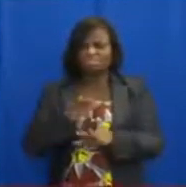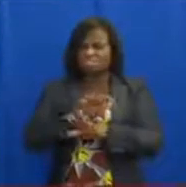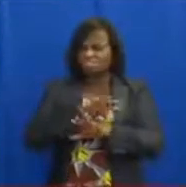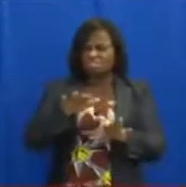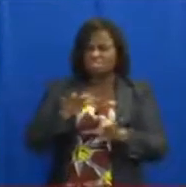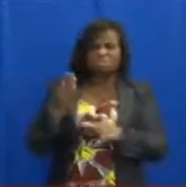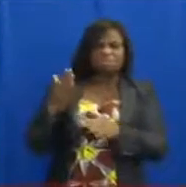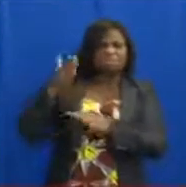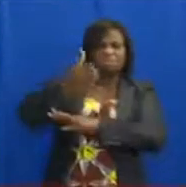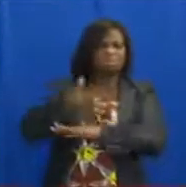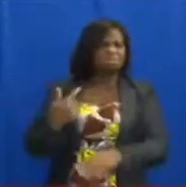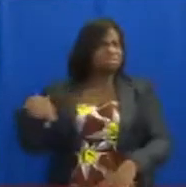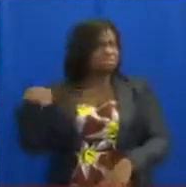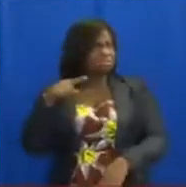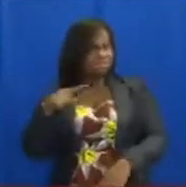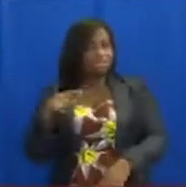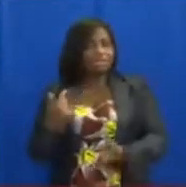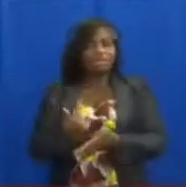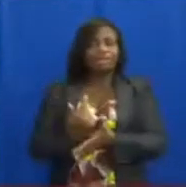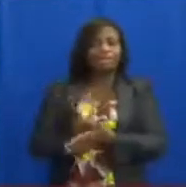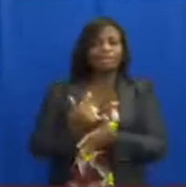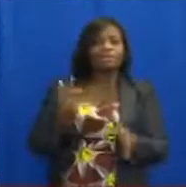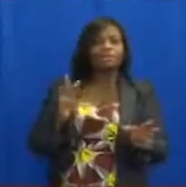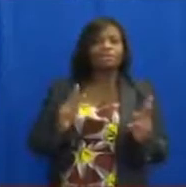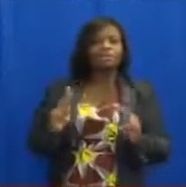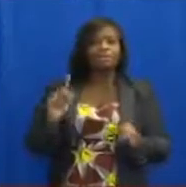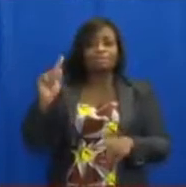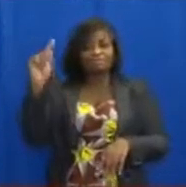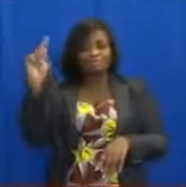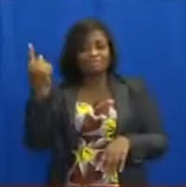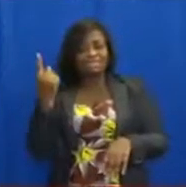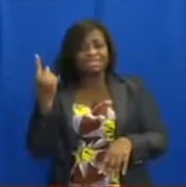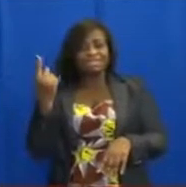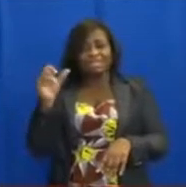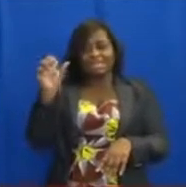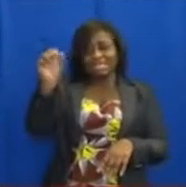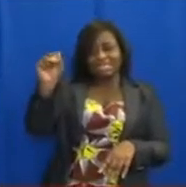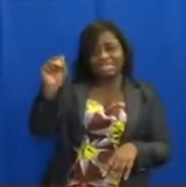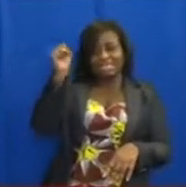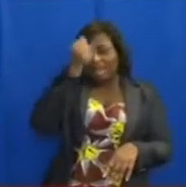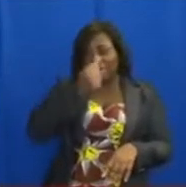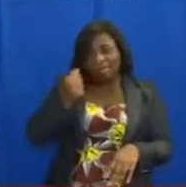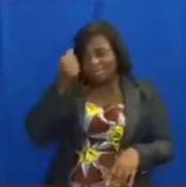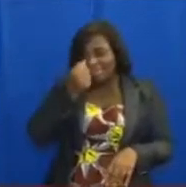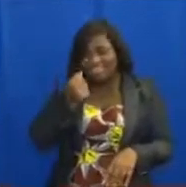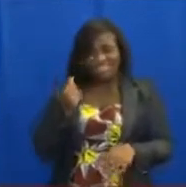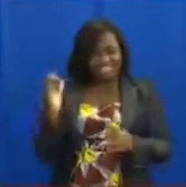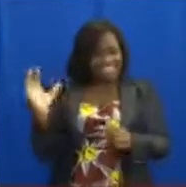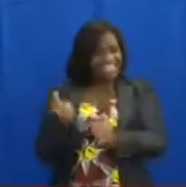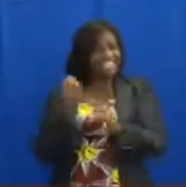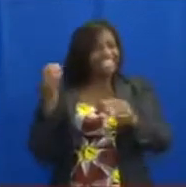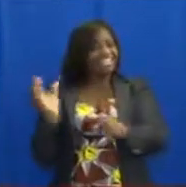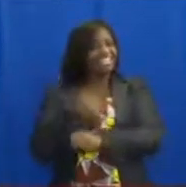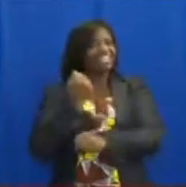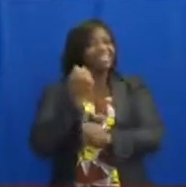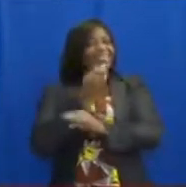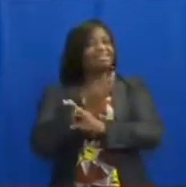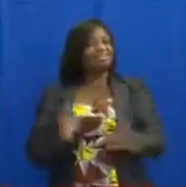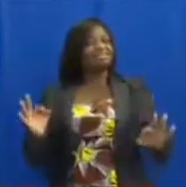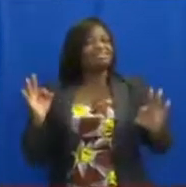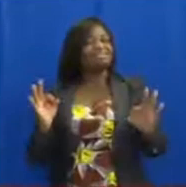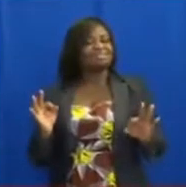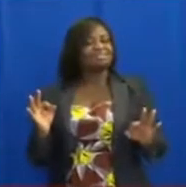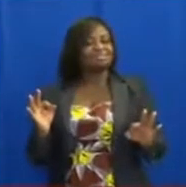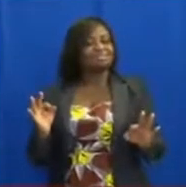There is nothing beyond us. The Ghanaian people who were the first in sub-Saharan Africa to gain our freedom from colonial